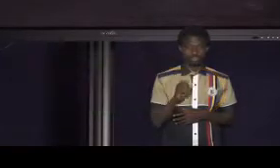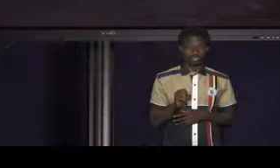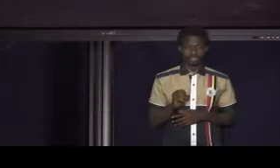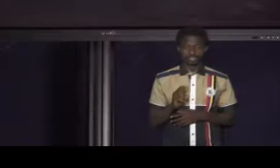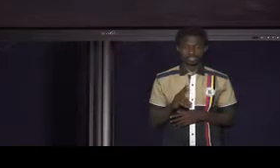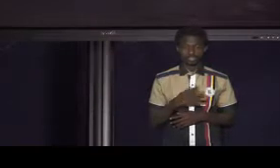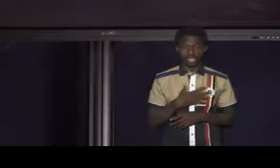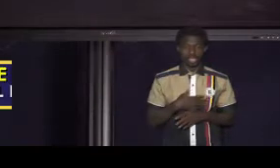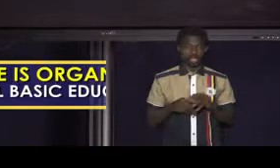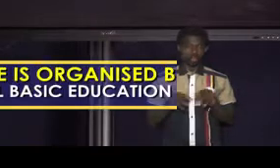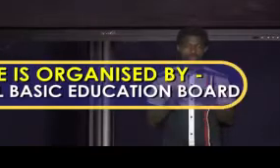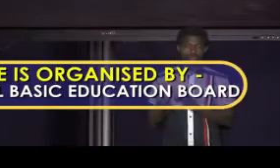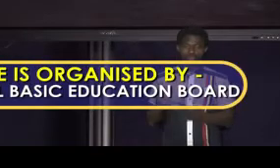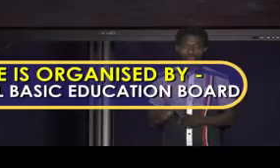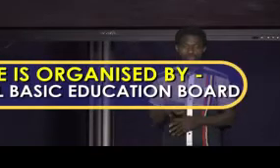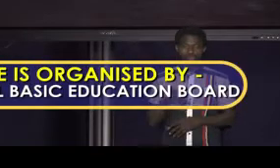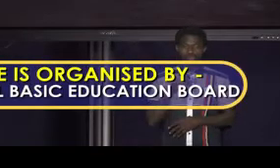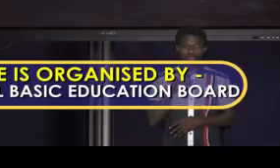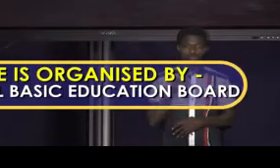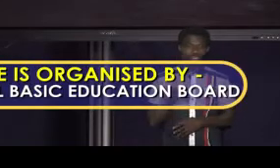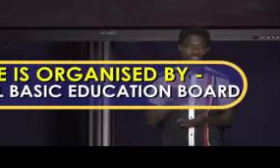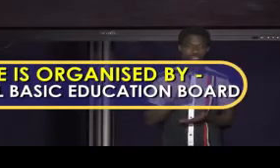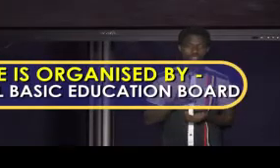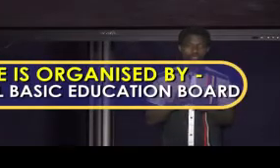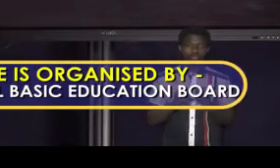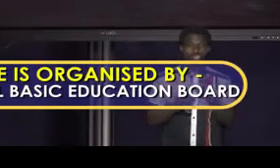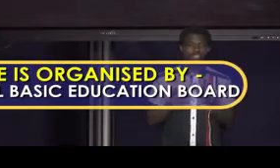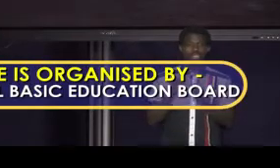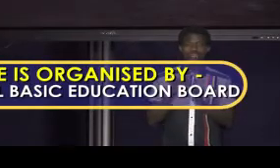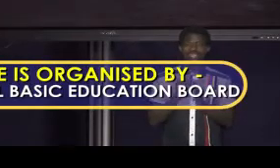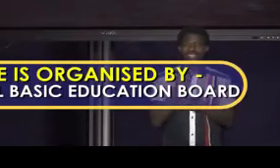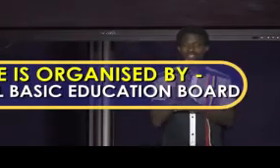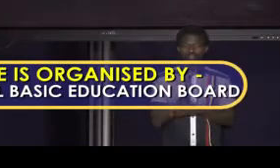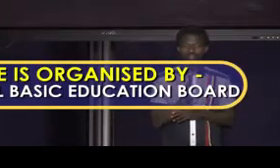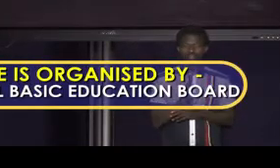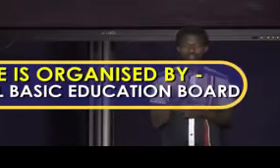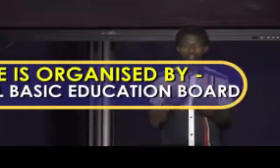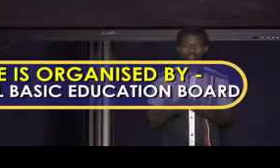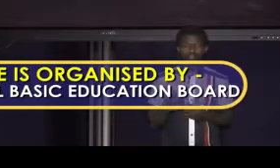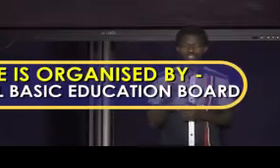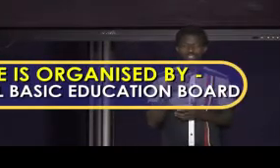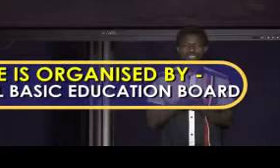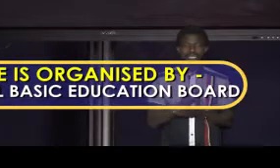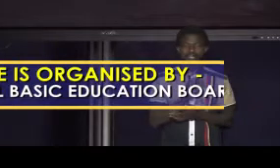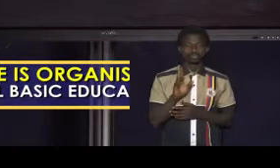movable pulleys. And number 3, mention 2 machines